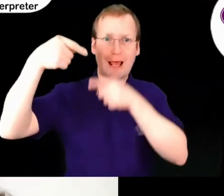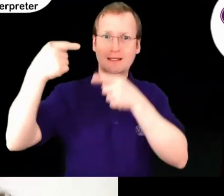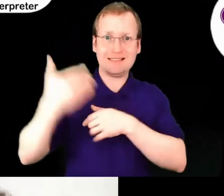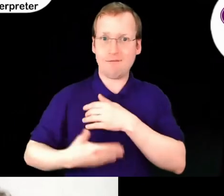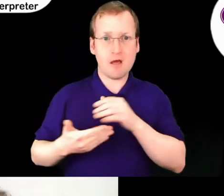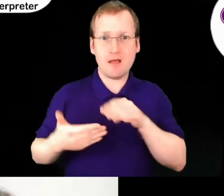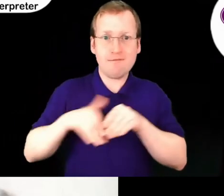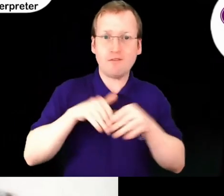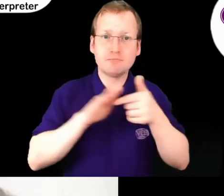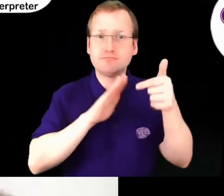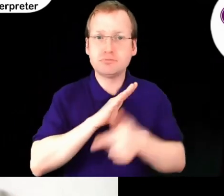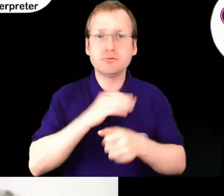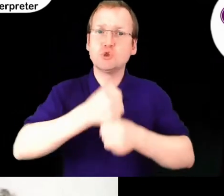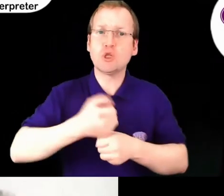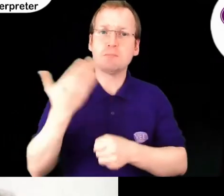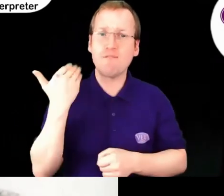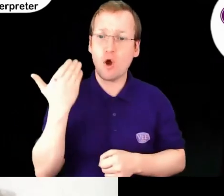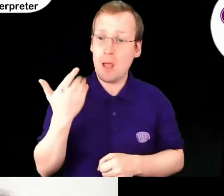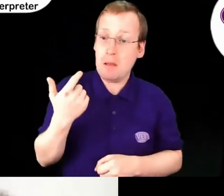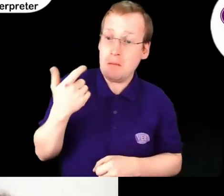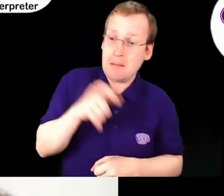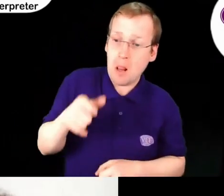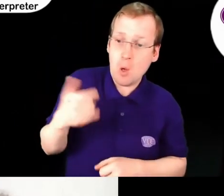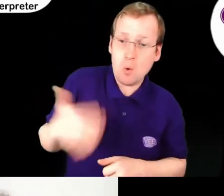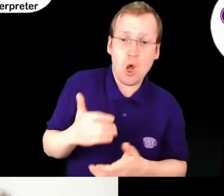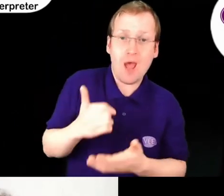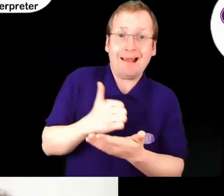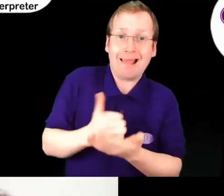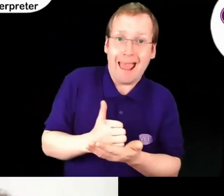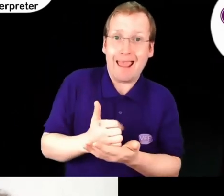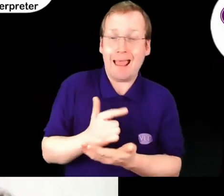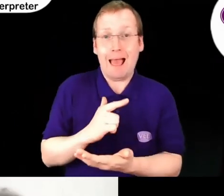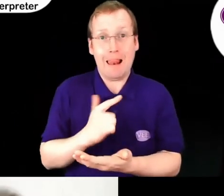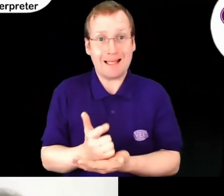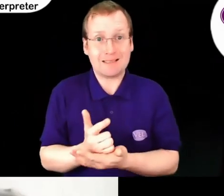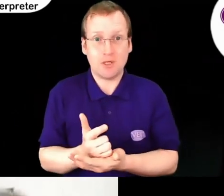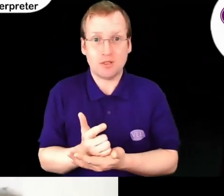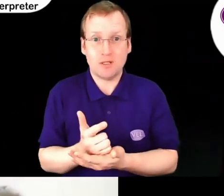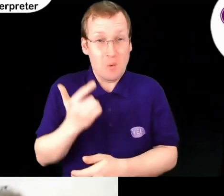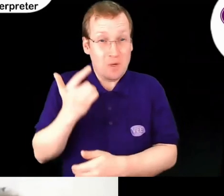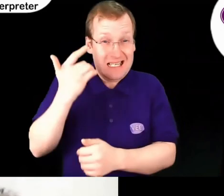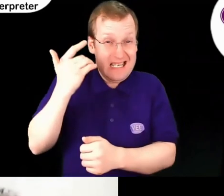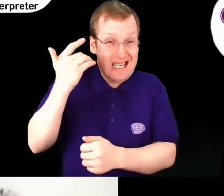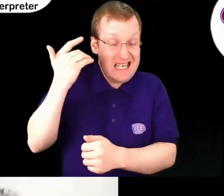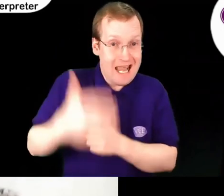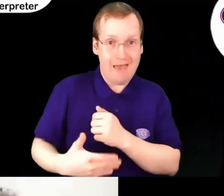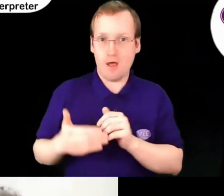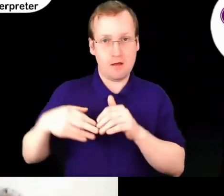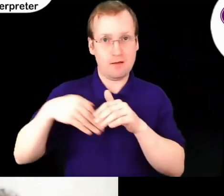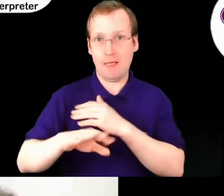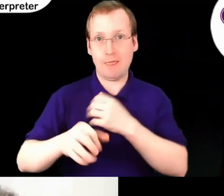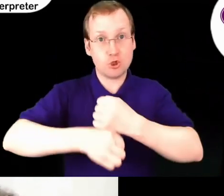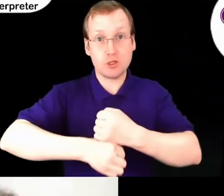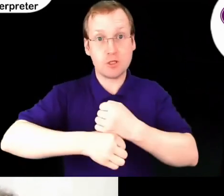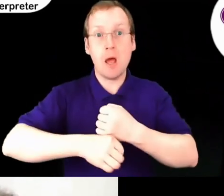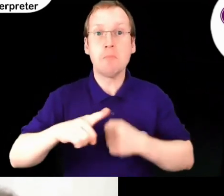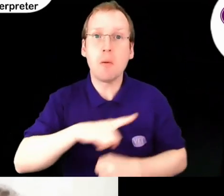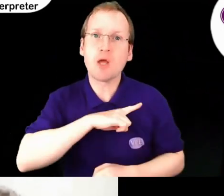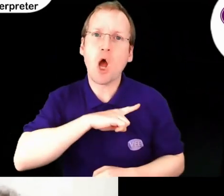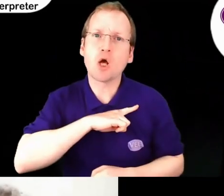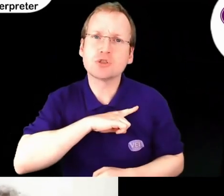before, and people there who were, you know, gay or lesbian or whatever, who would never have darkened the door of that church. But because it